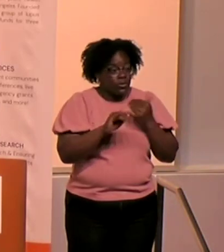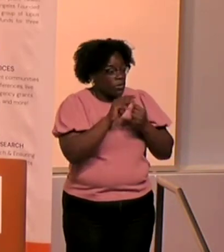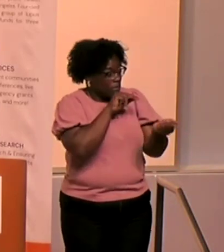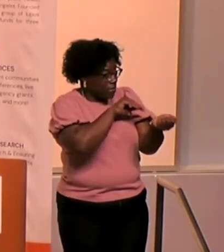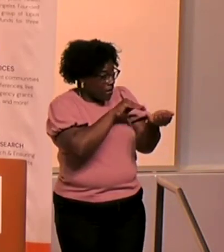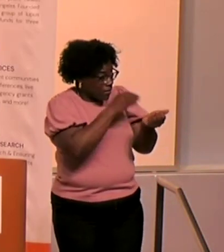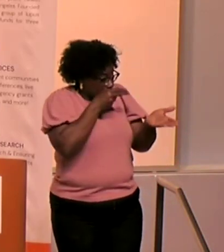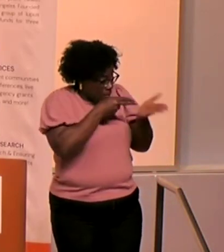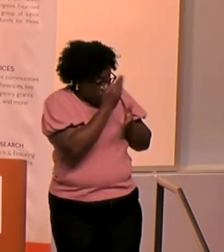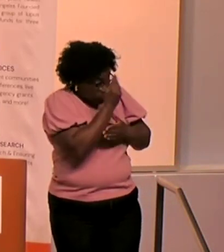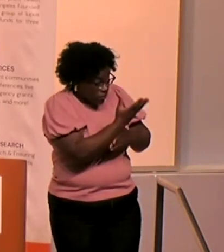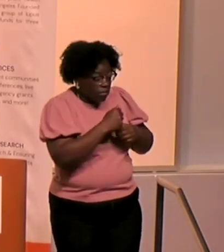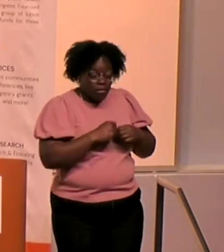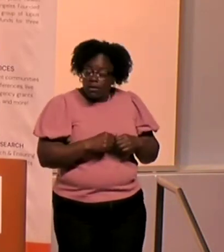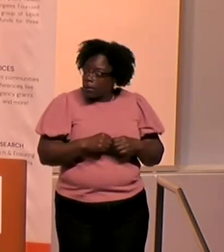doctor.